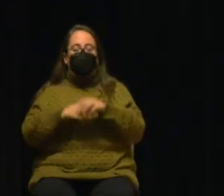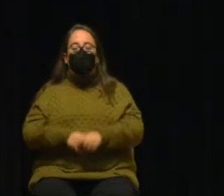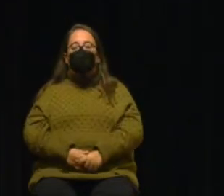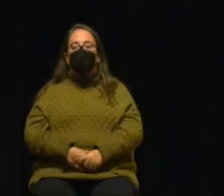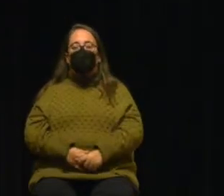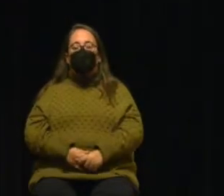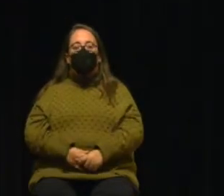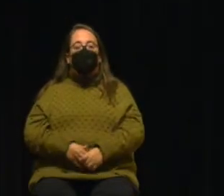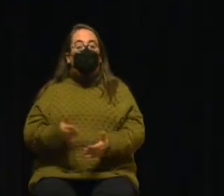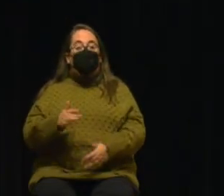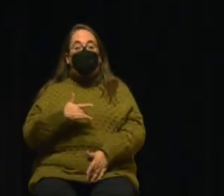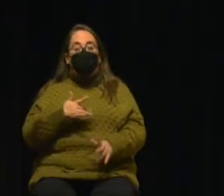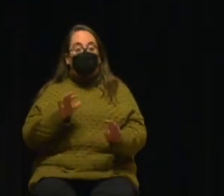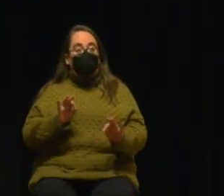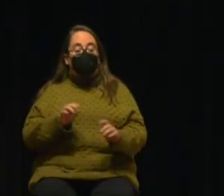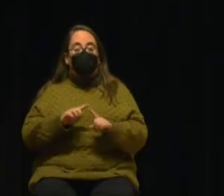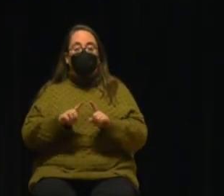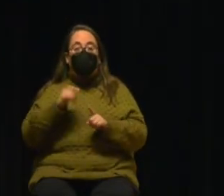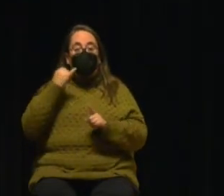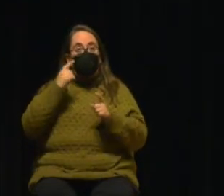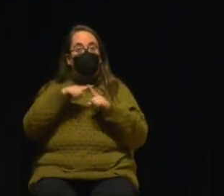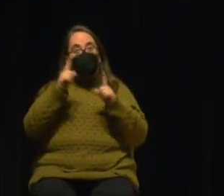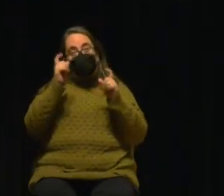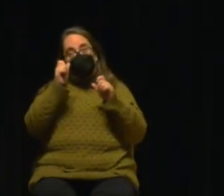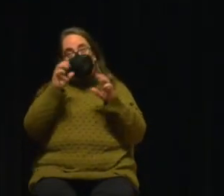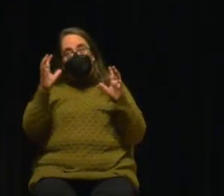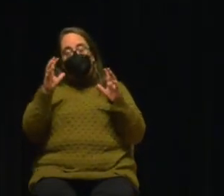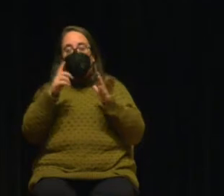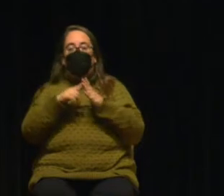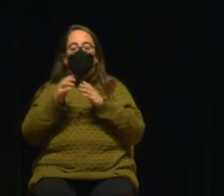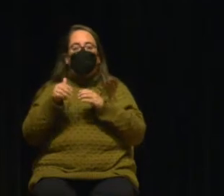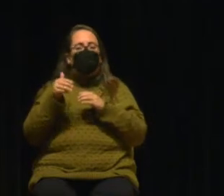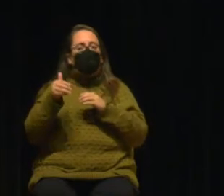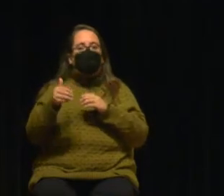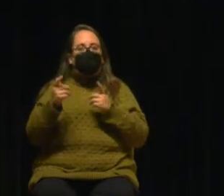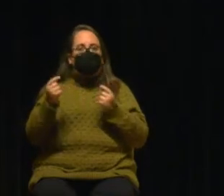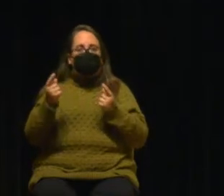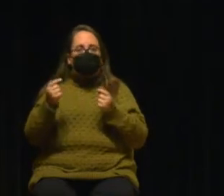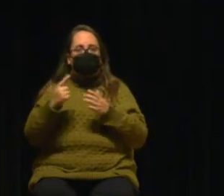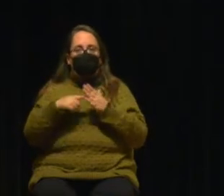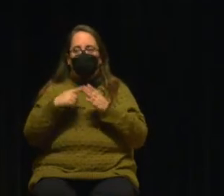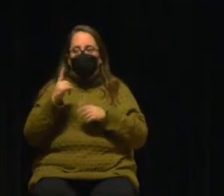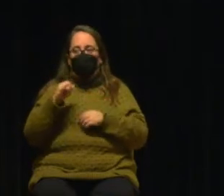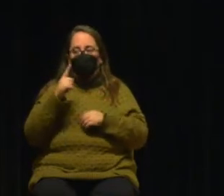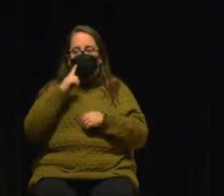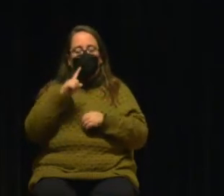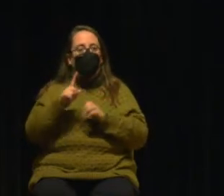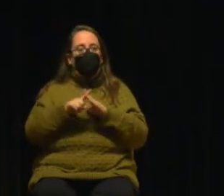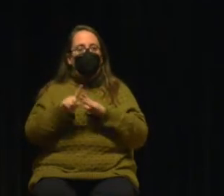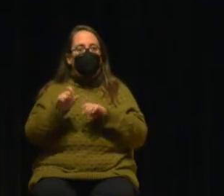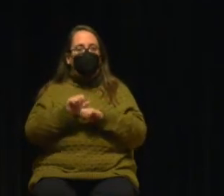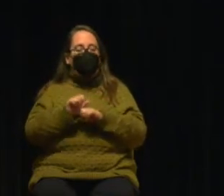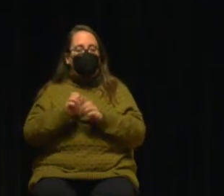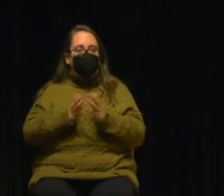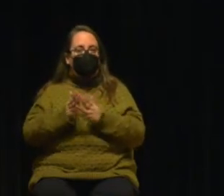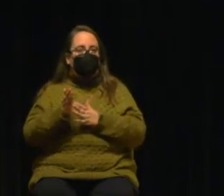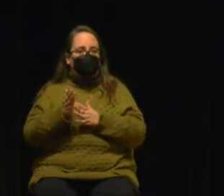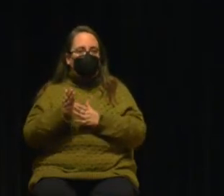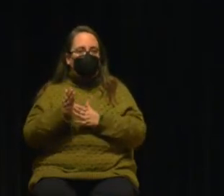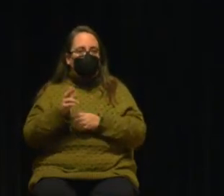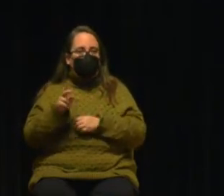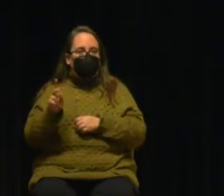seem like a mundane detail, but if we want to imagine what the next step was for a fugitive slave passing through Still's